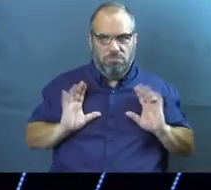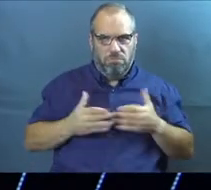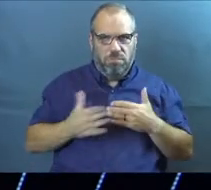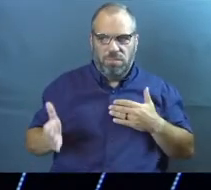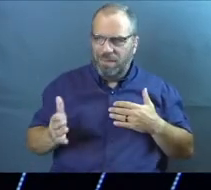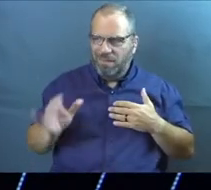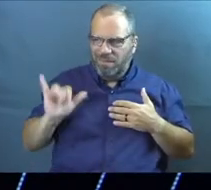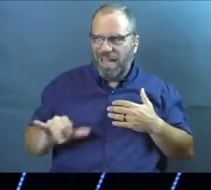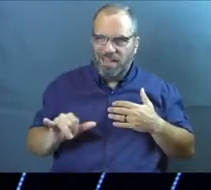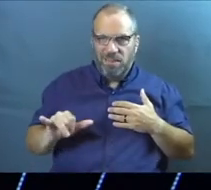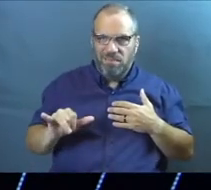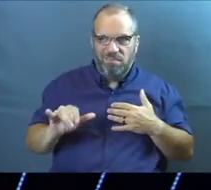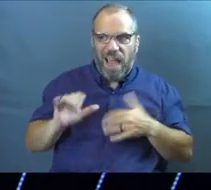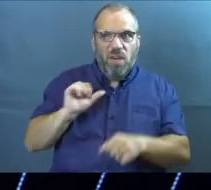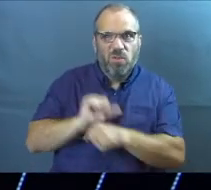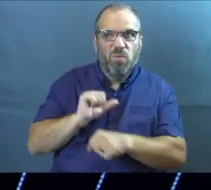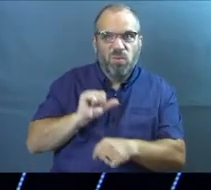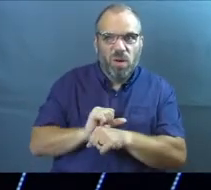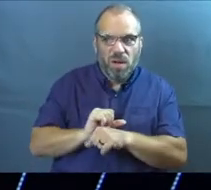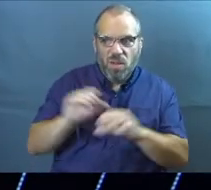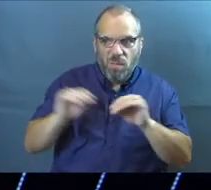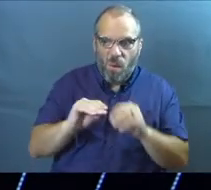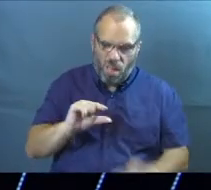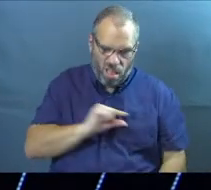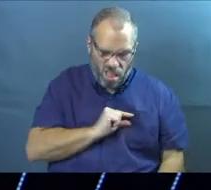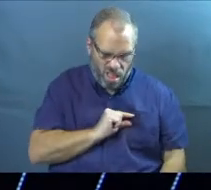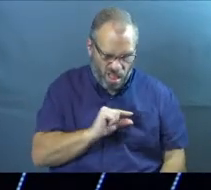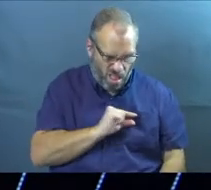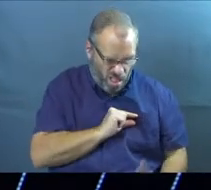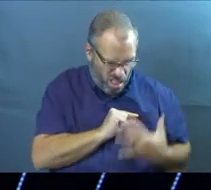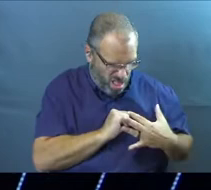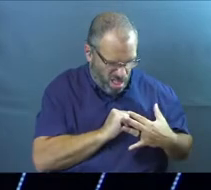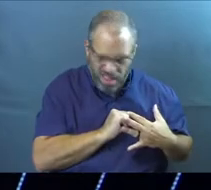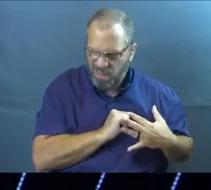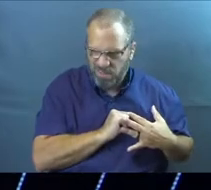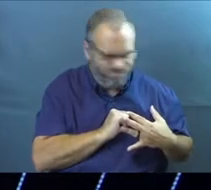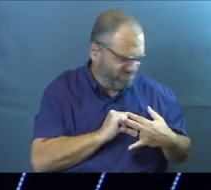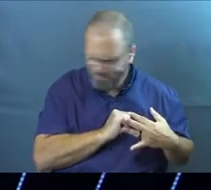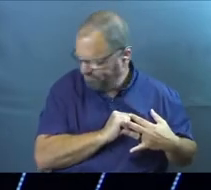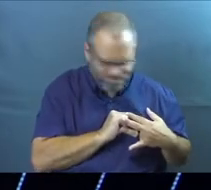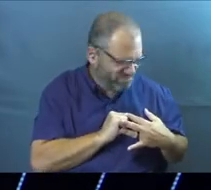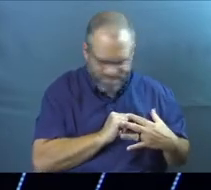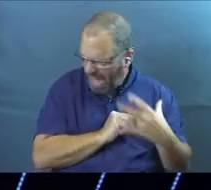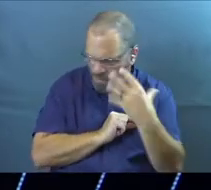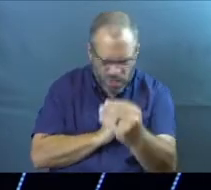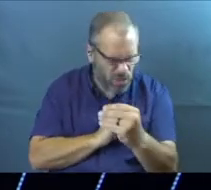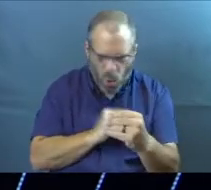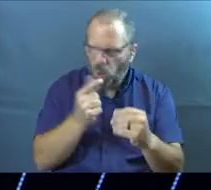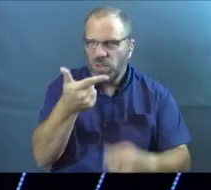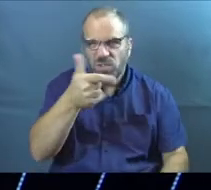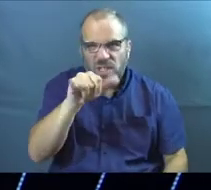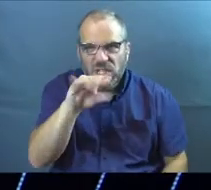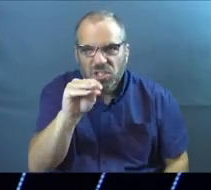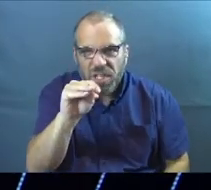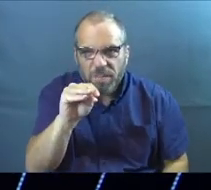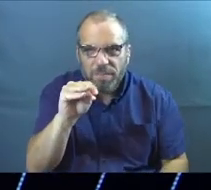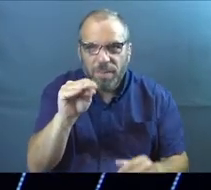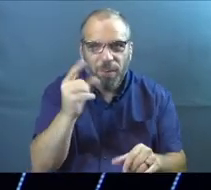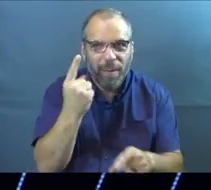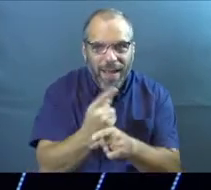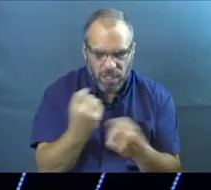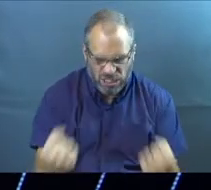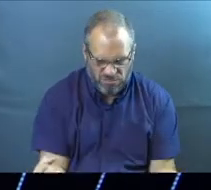Because it's kind of the way that we work. The more guilt I feel, the less I actually want to go to the gym.